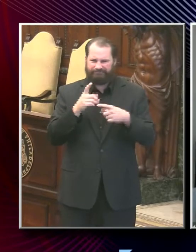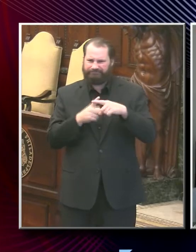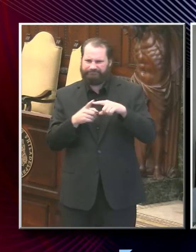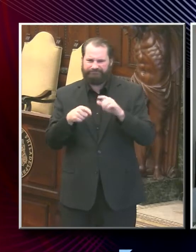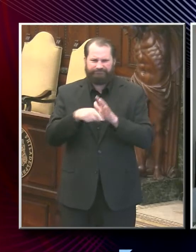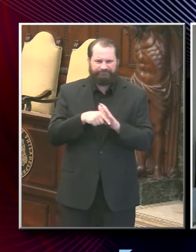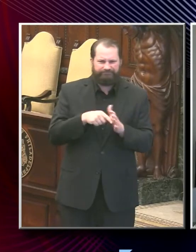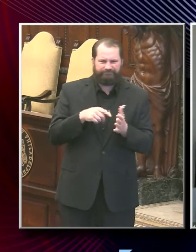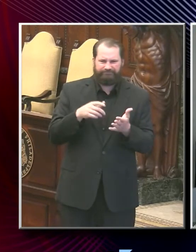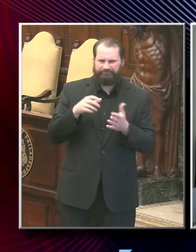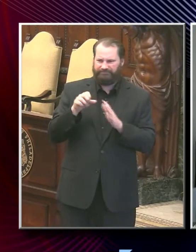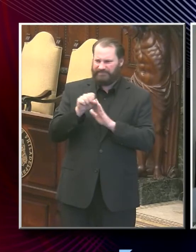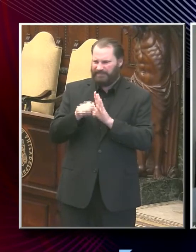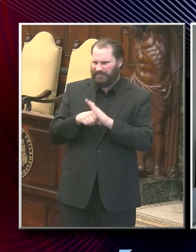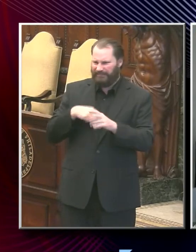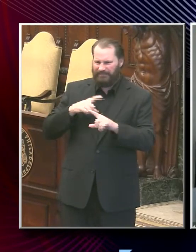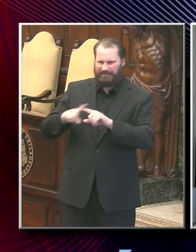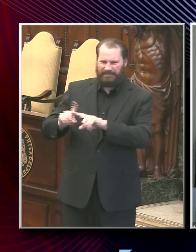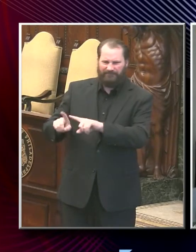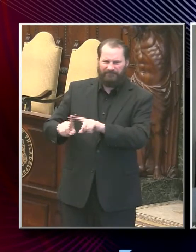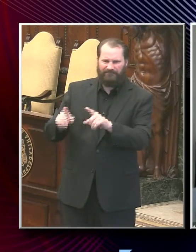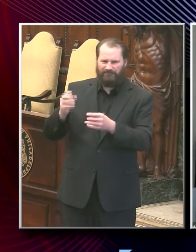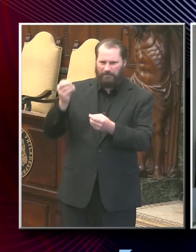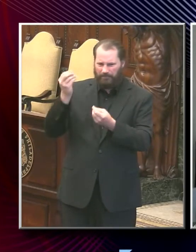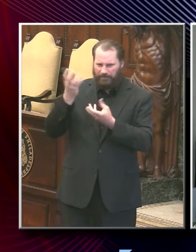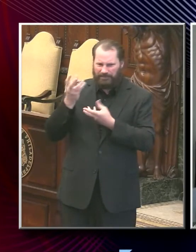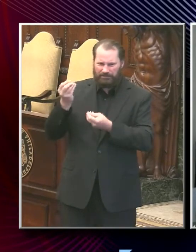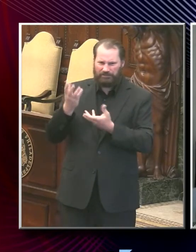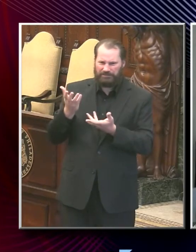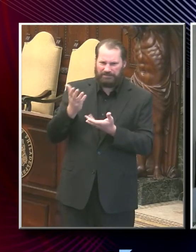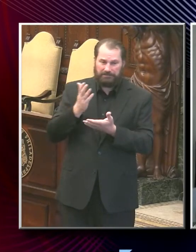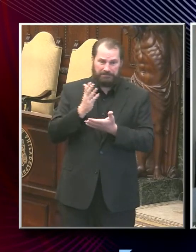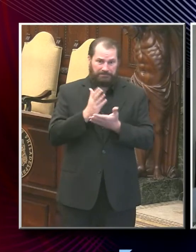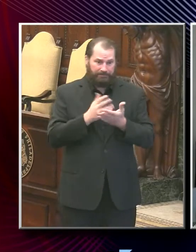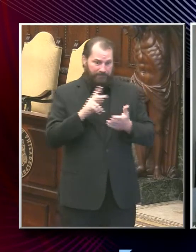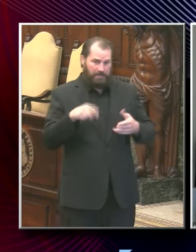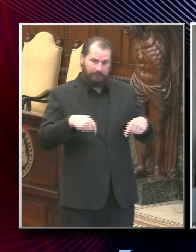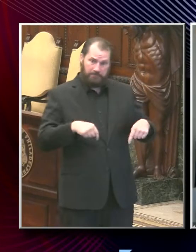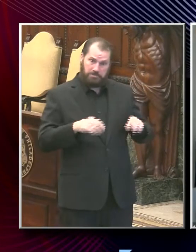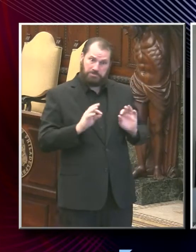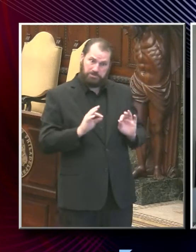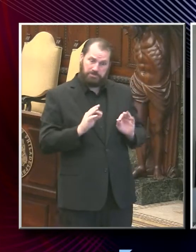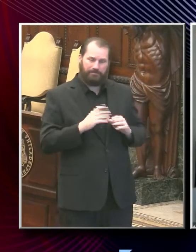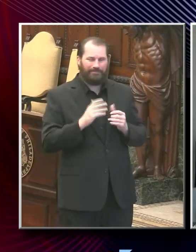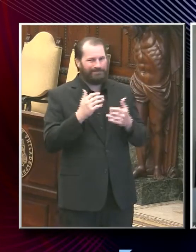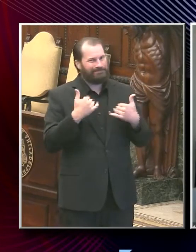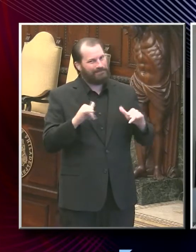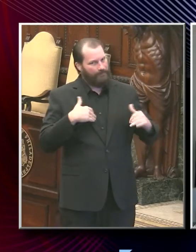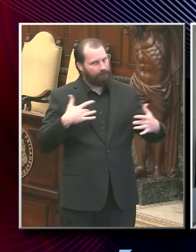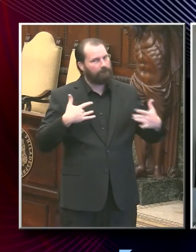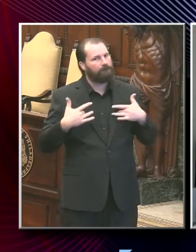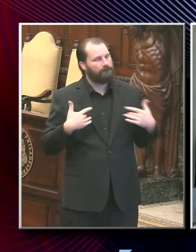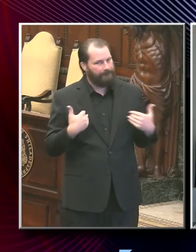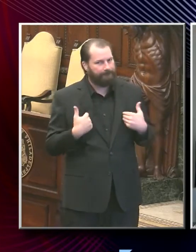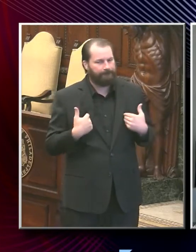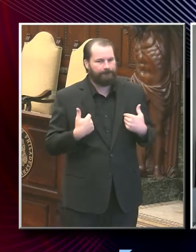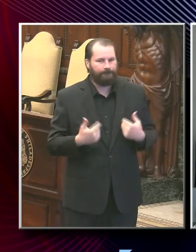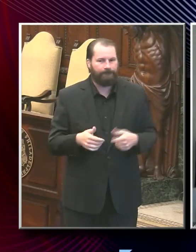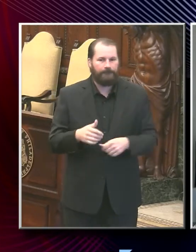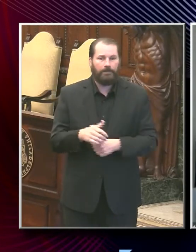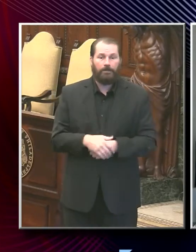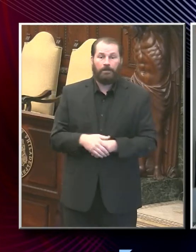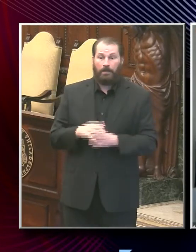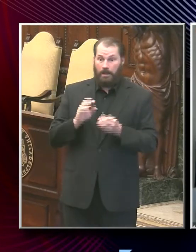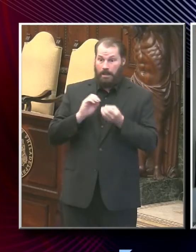Philadelphia so far is unclear, but there are plenty of reasons to be concerned. First, let me give you an update on the local numbers. Now, since this